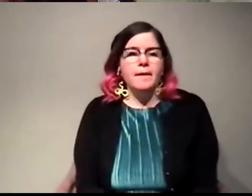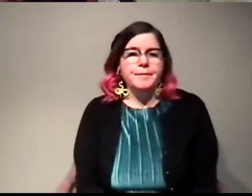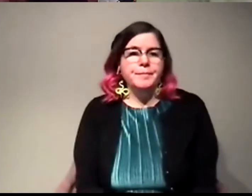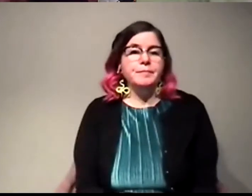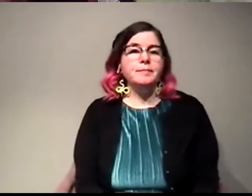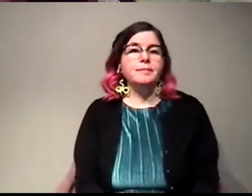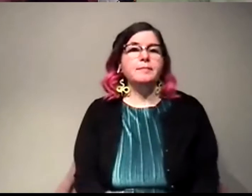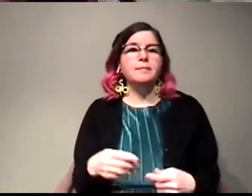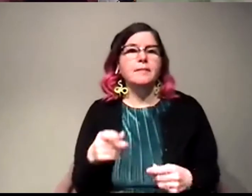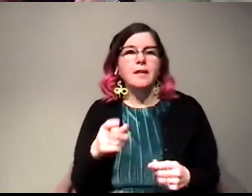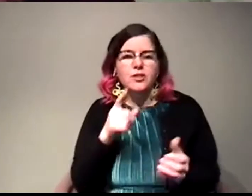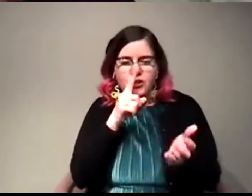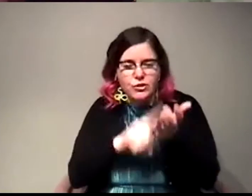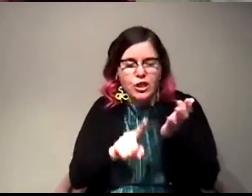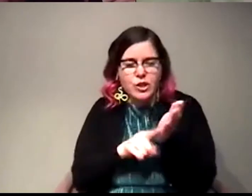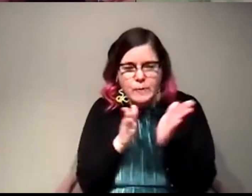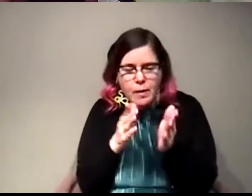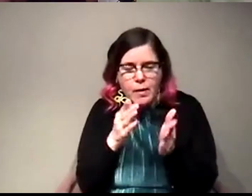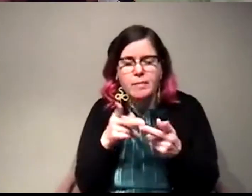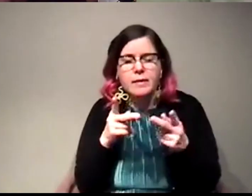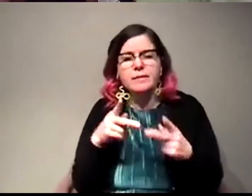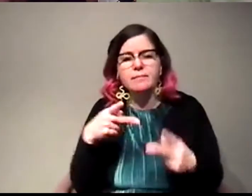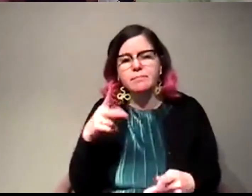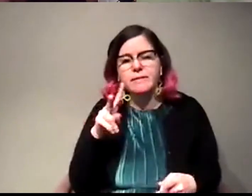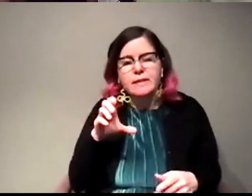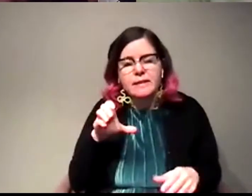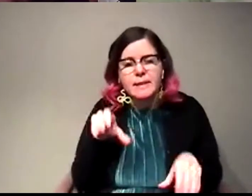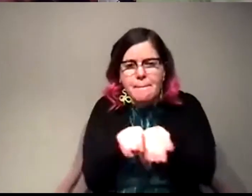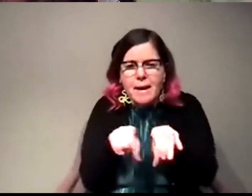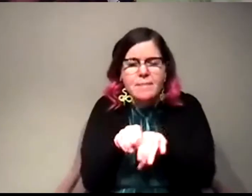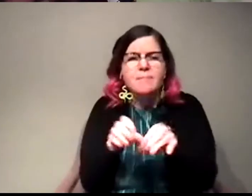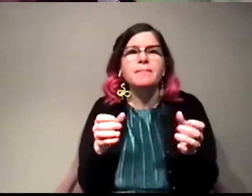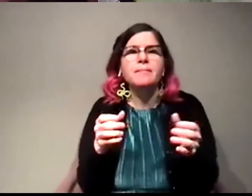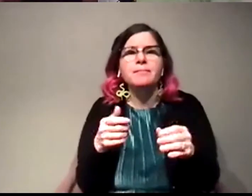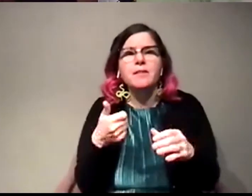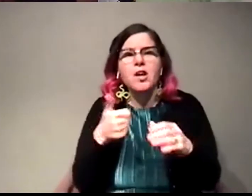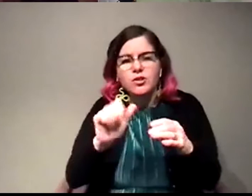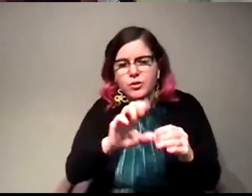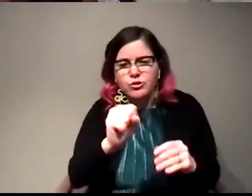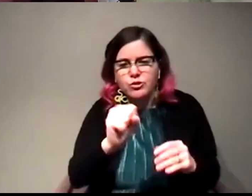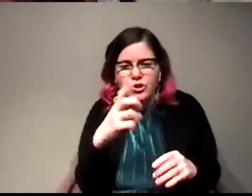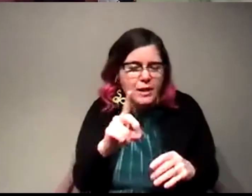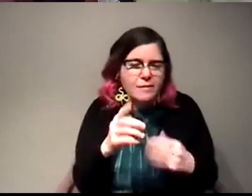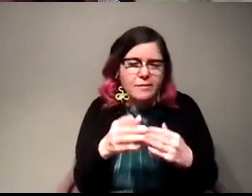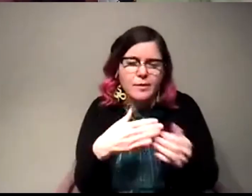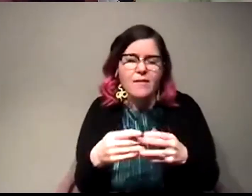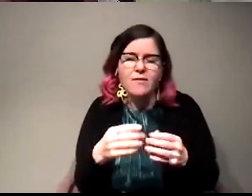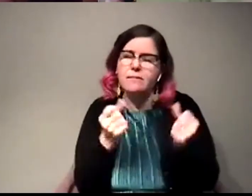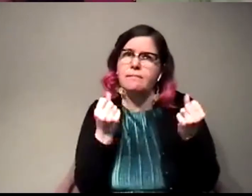checking in the small places, you know, like in PVC piping, stuff like that, under, you know, the shed. So plenty of places to look in most